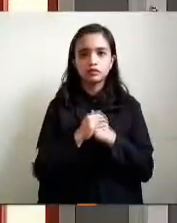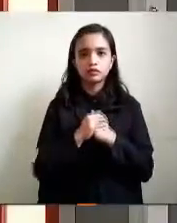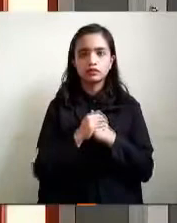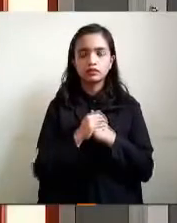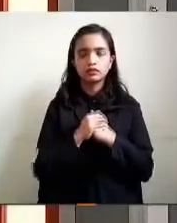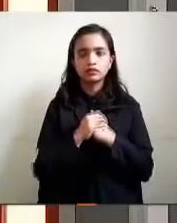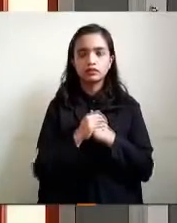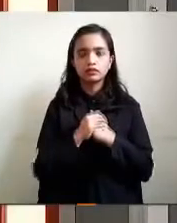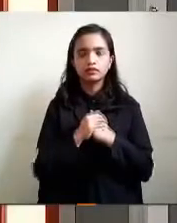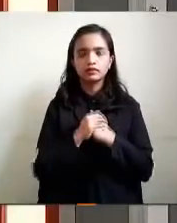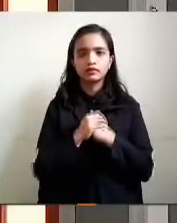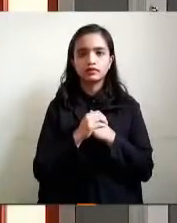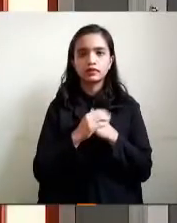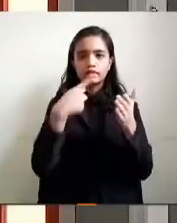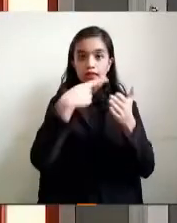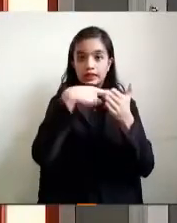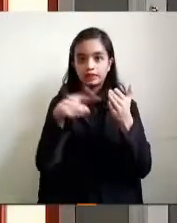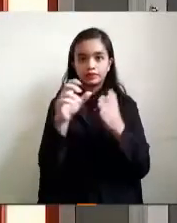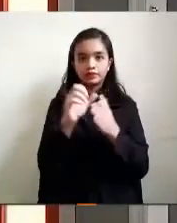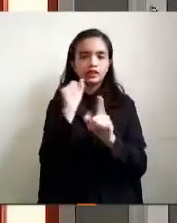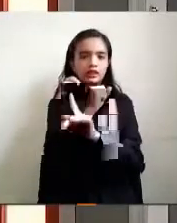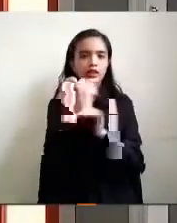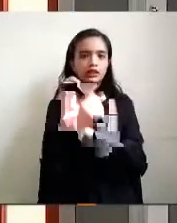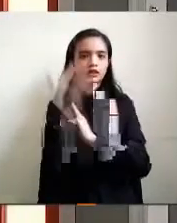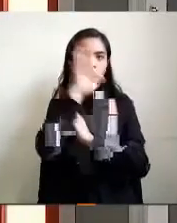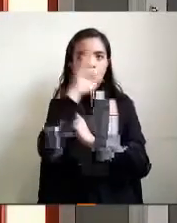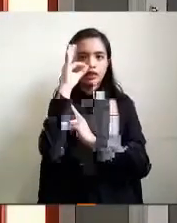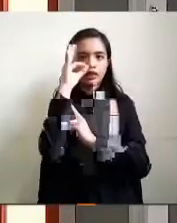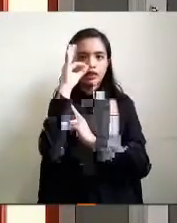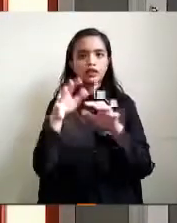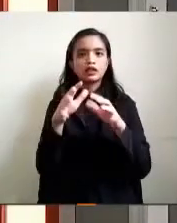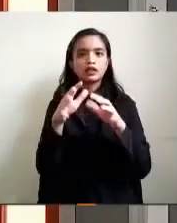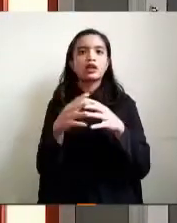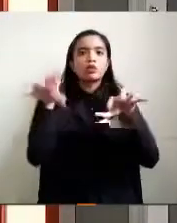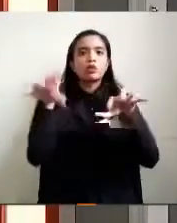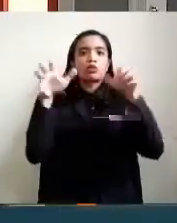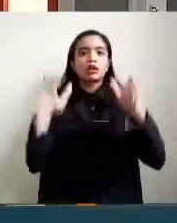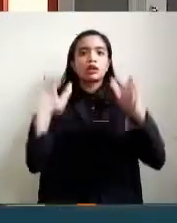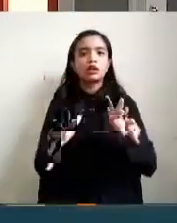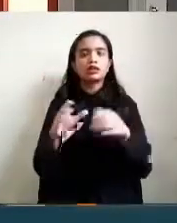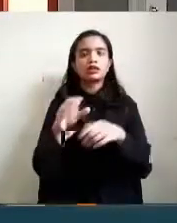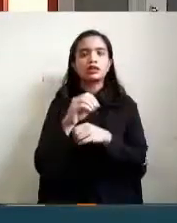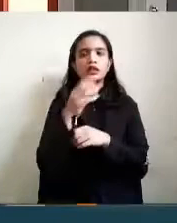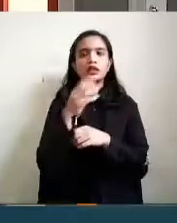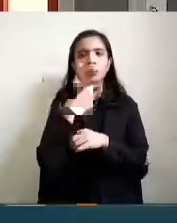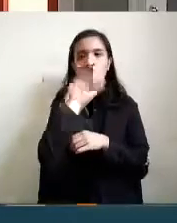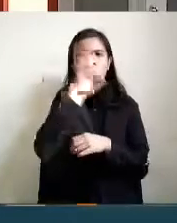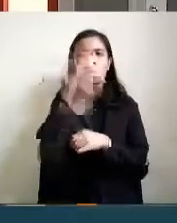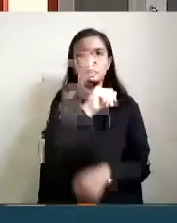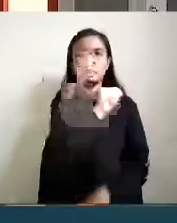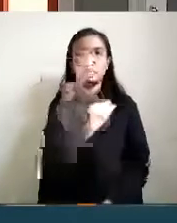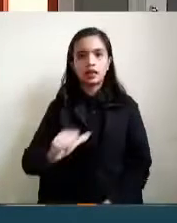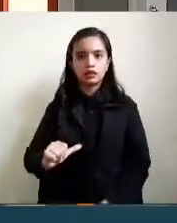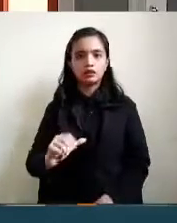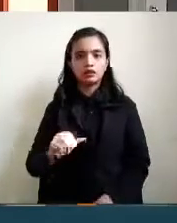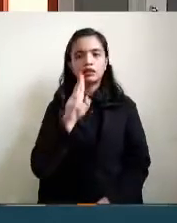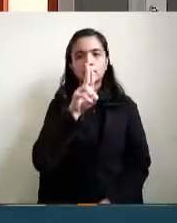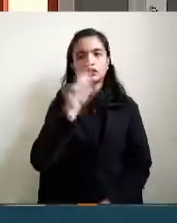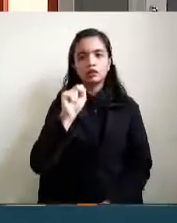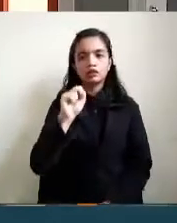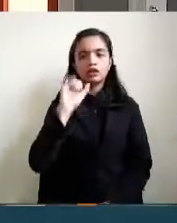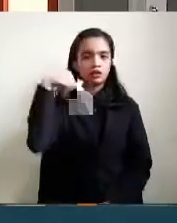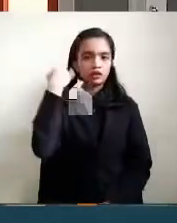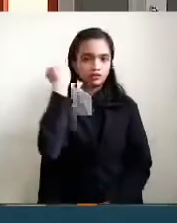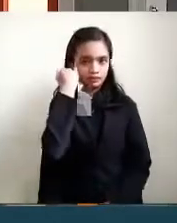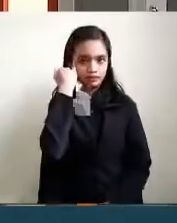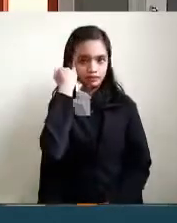Let's now check on the situation of Filipino workers in the United States. We have on the line Philippine Ambassador to the United States, Jose Manuel Babes